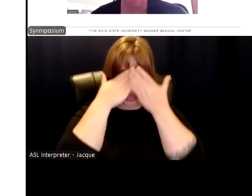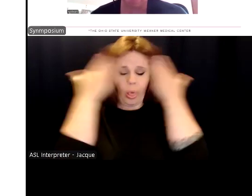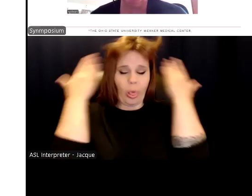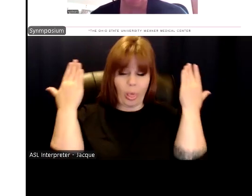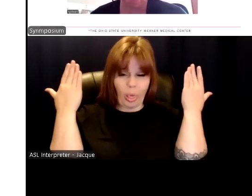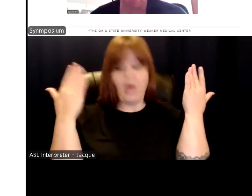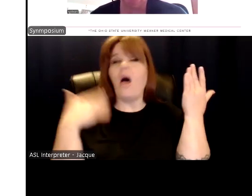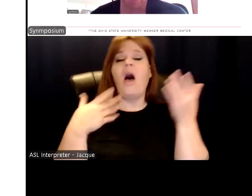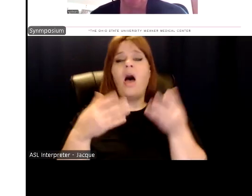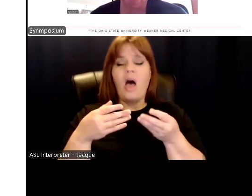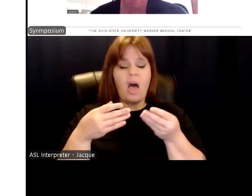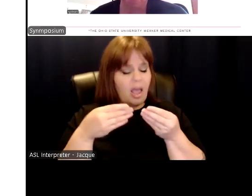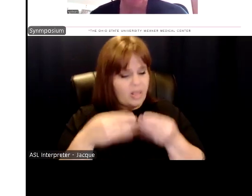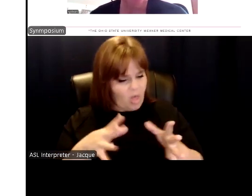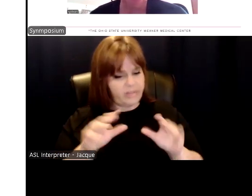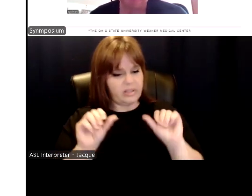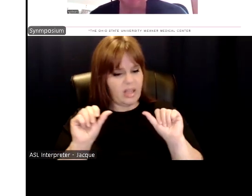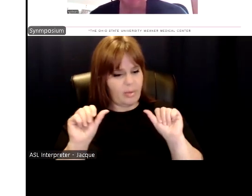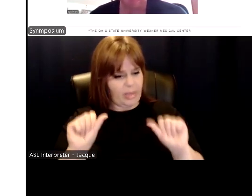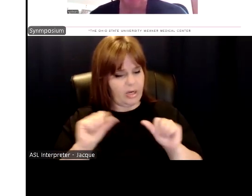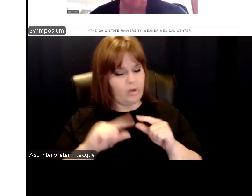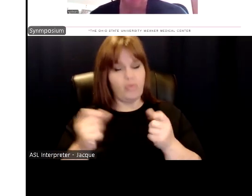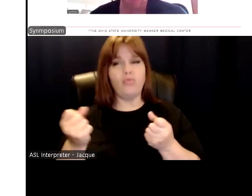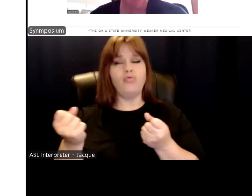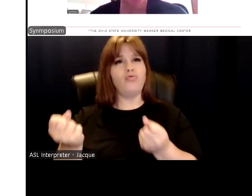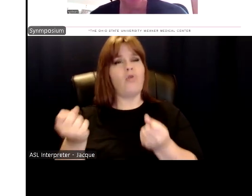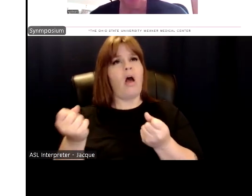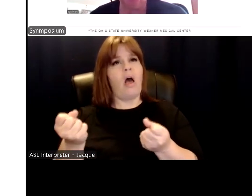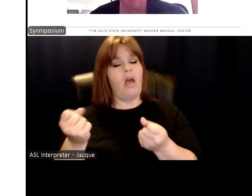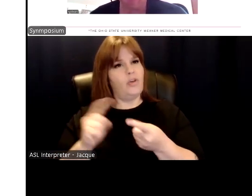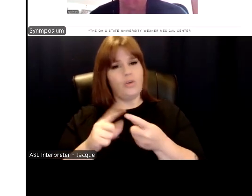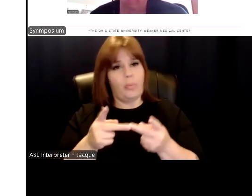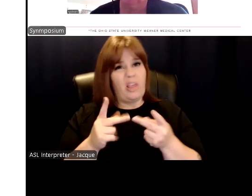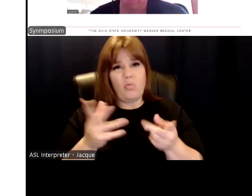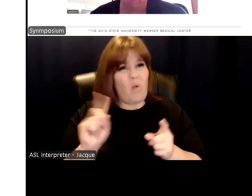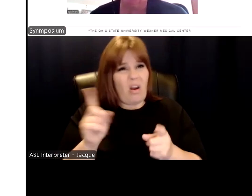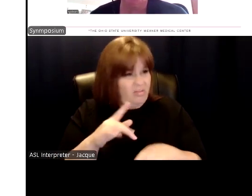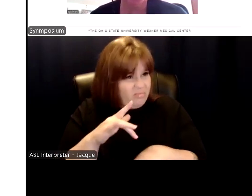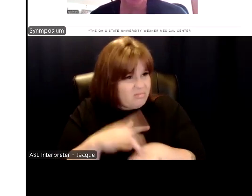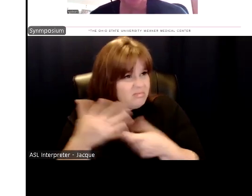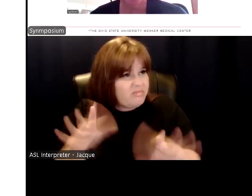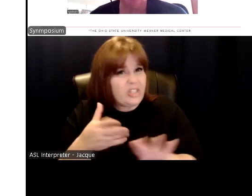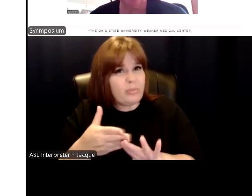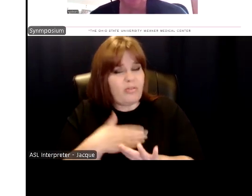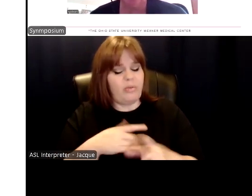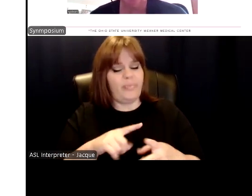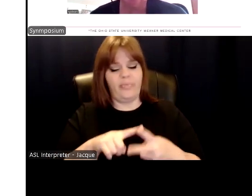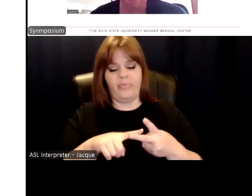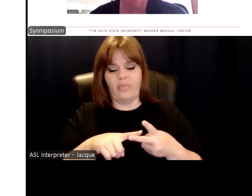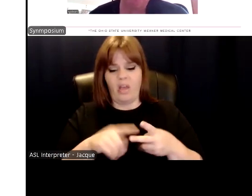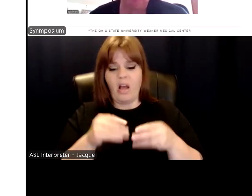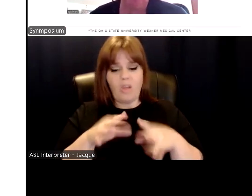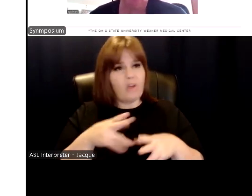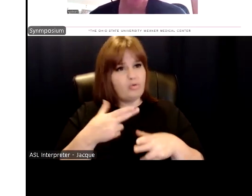the ability to drive to places that I had been to before. I lost short-term memory.